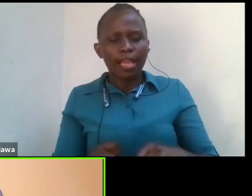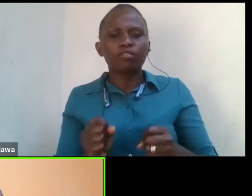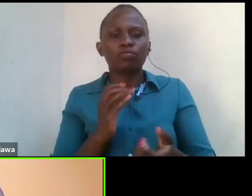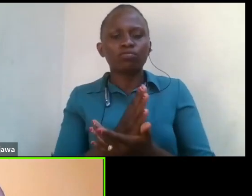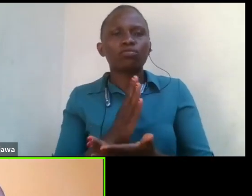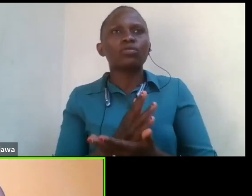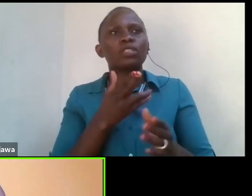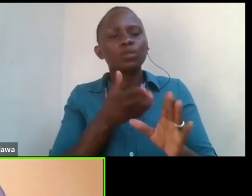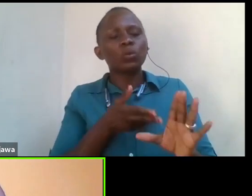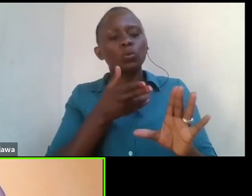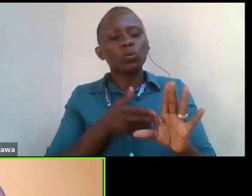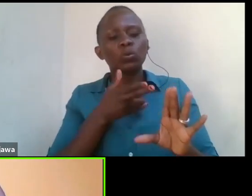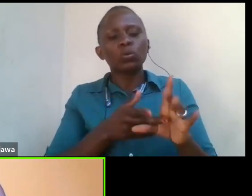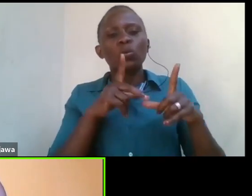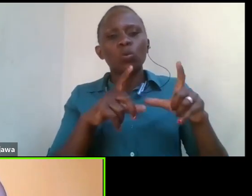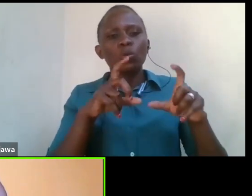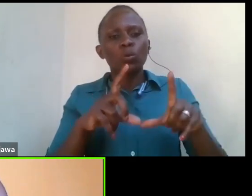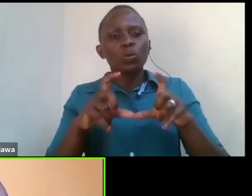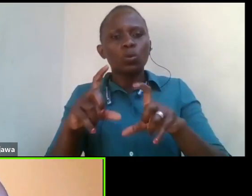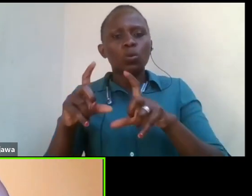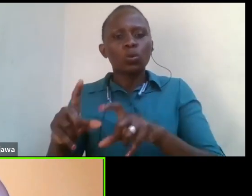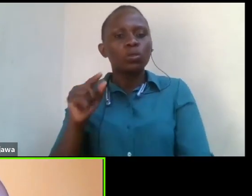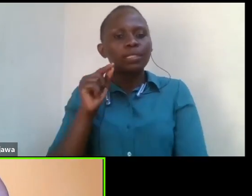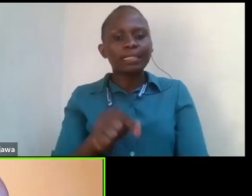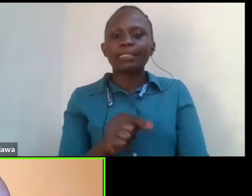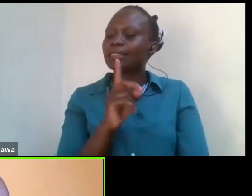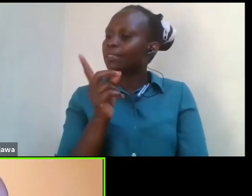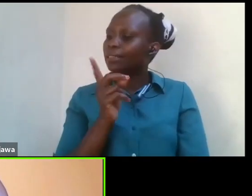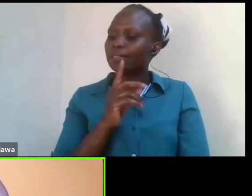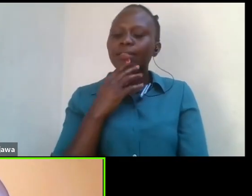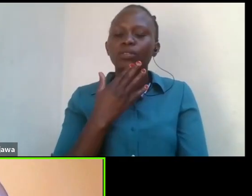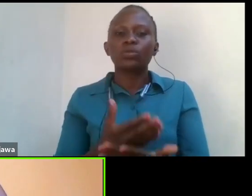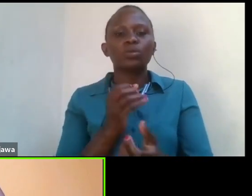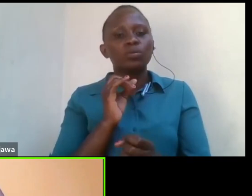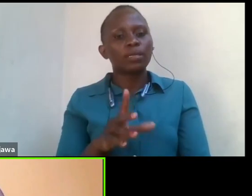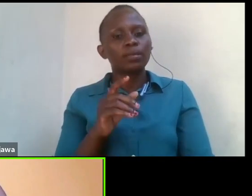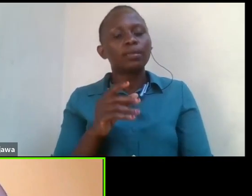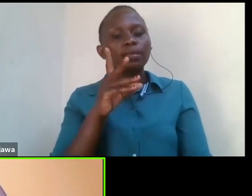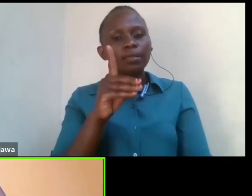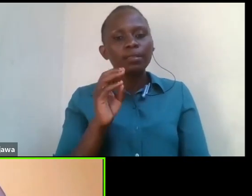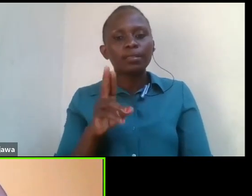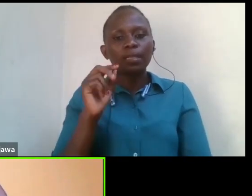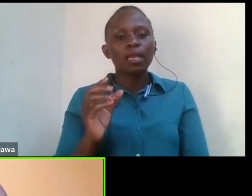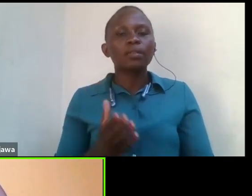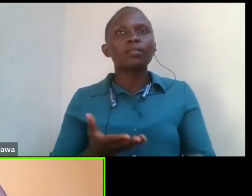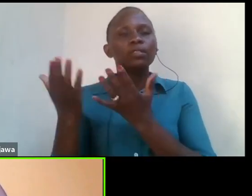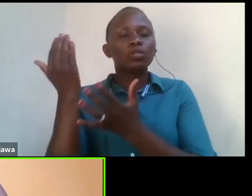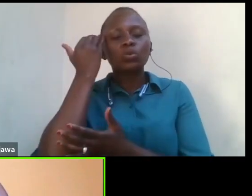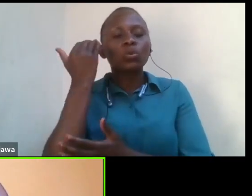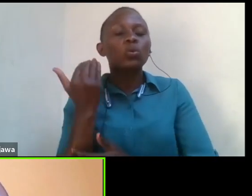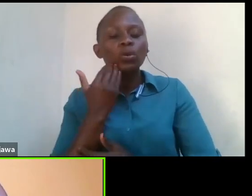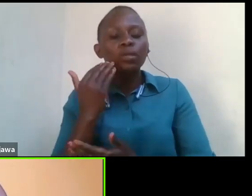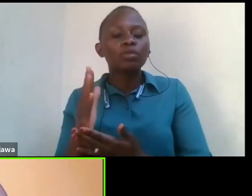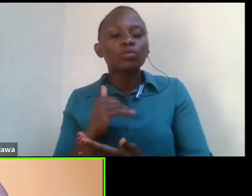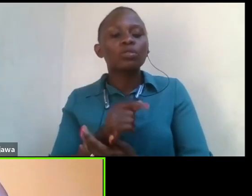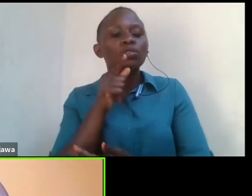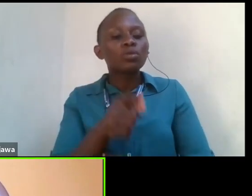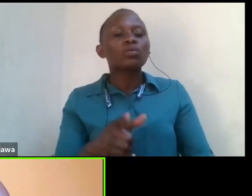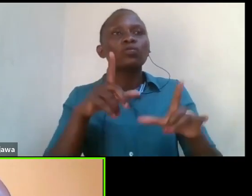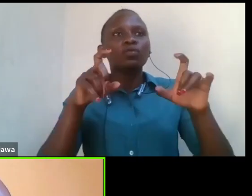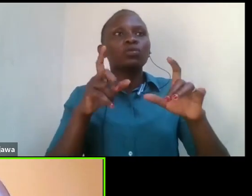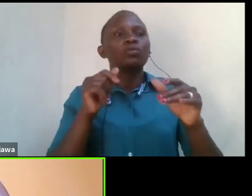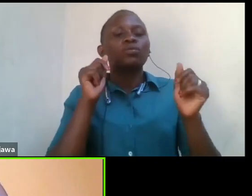begin taking photos. That is illegal. Dennis can sue me because those photos, I could potentially be